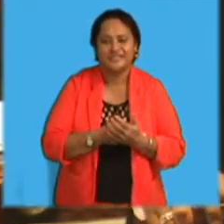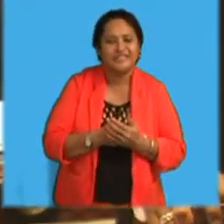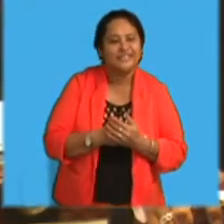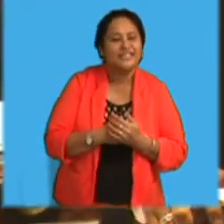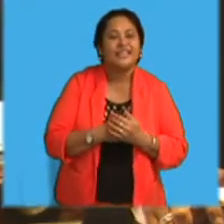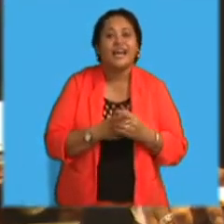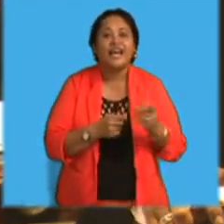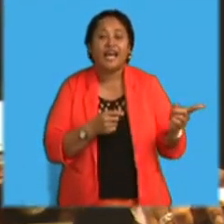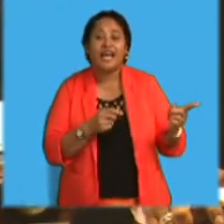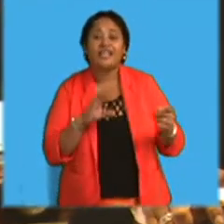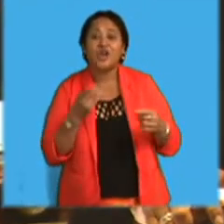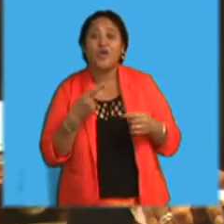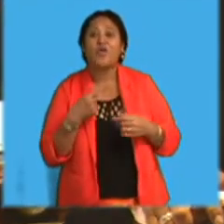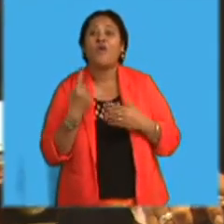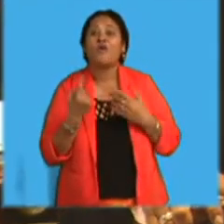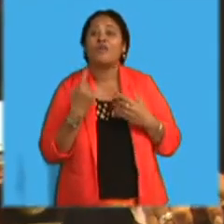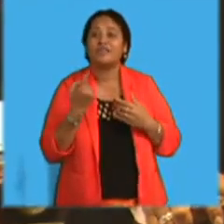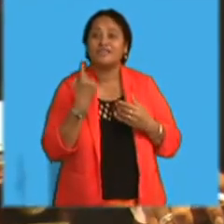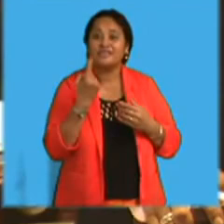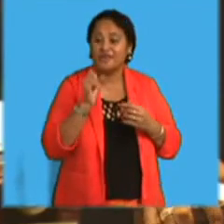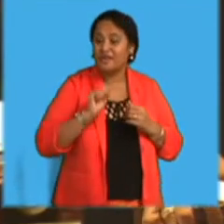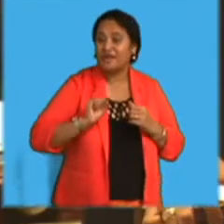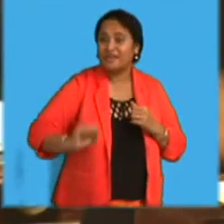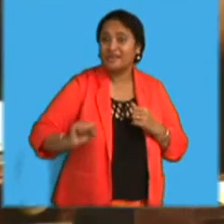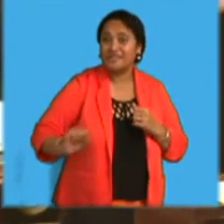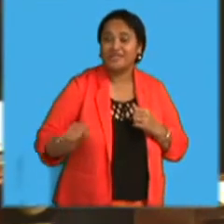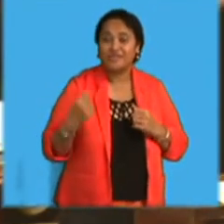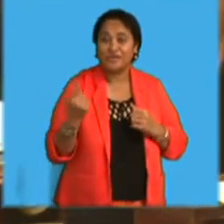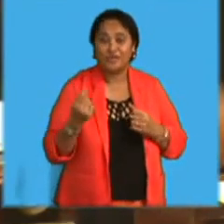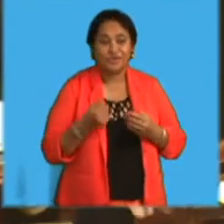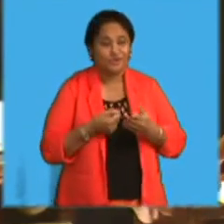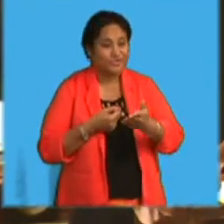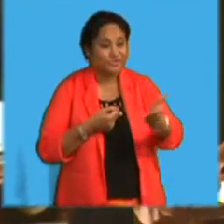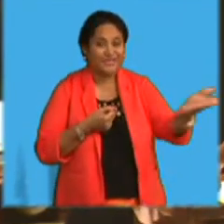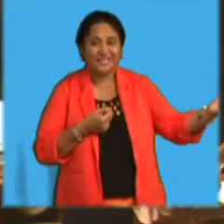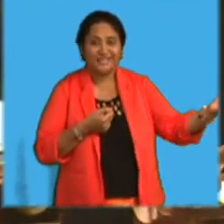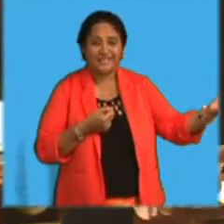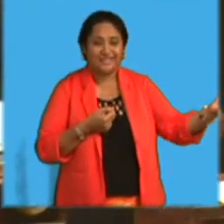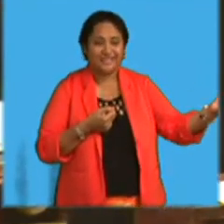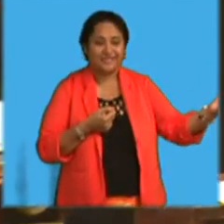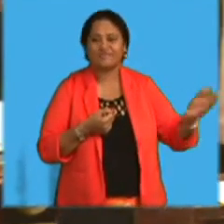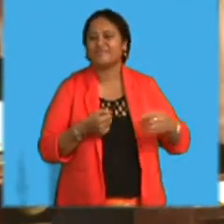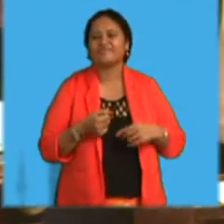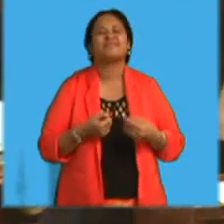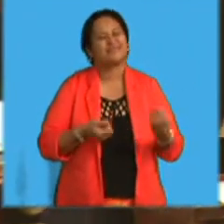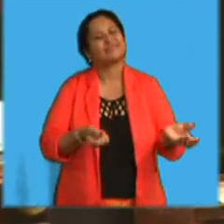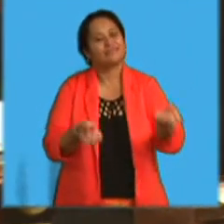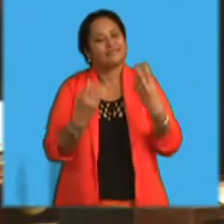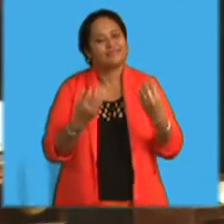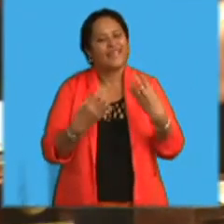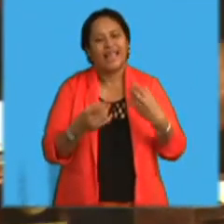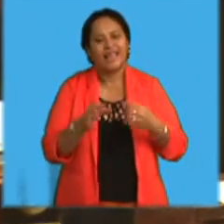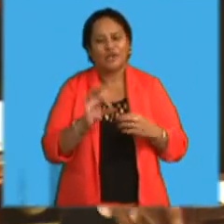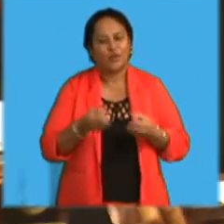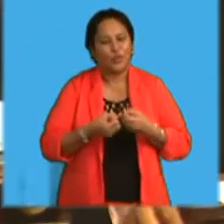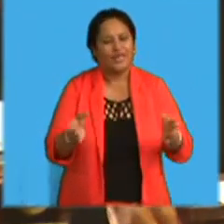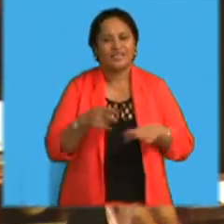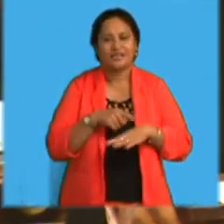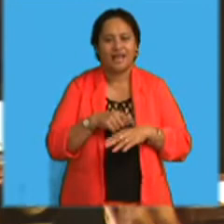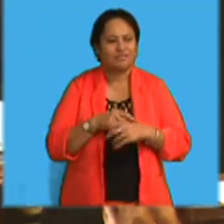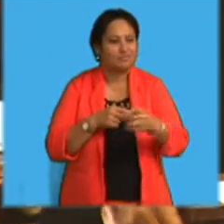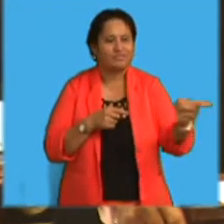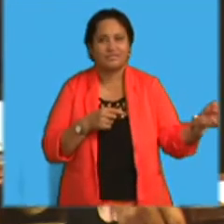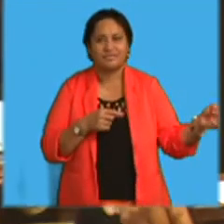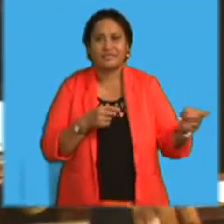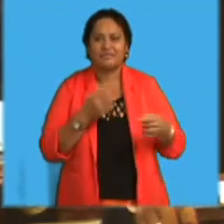the only rejects, he might classify rejects, but we classify them as fakes,